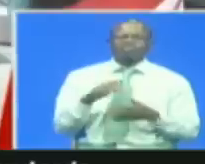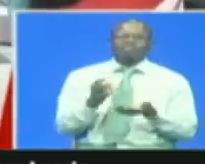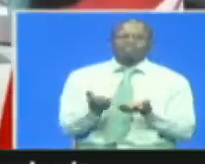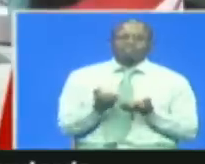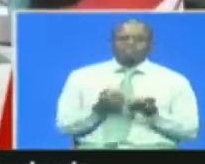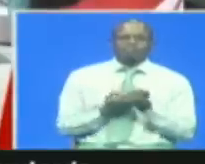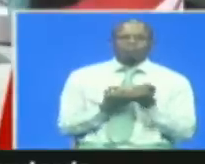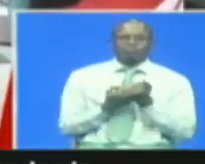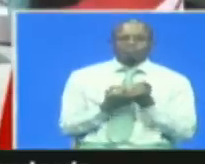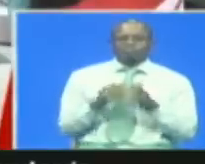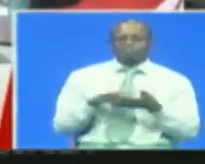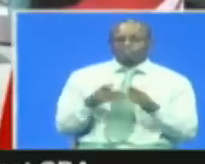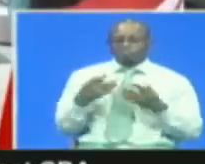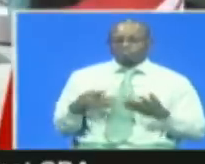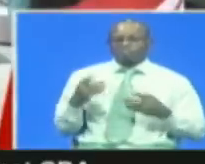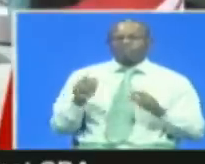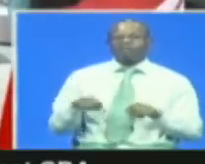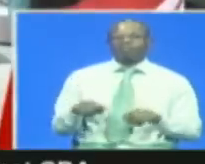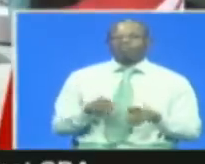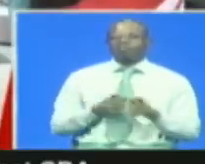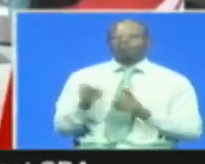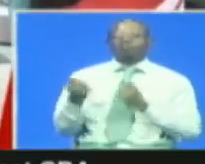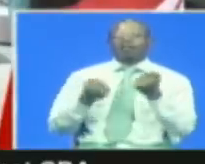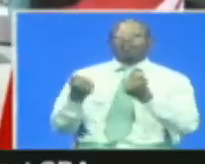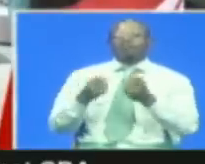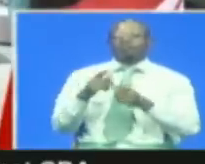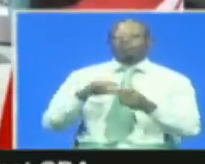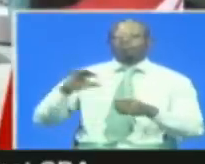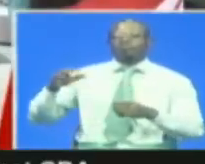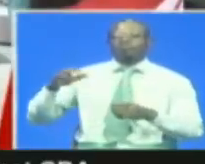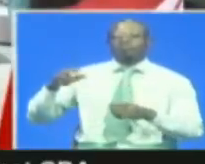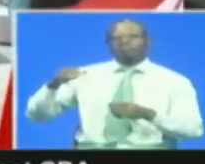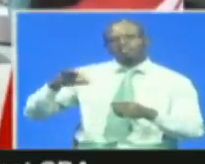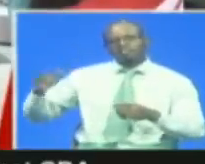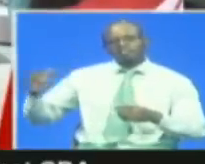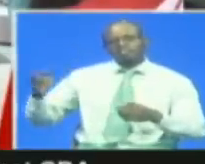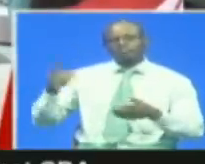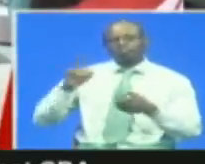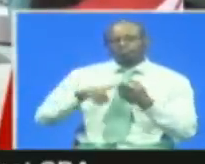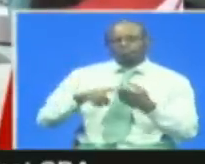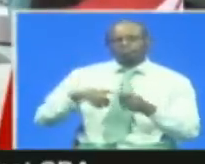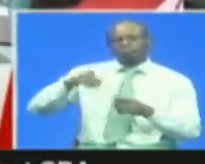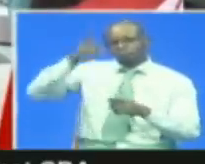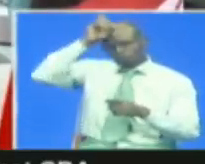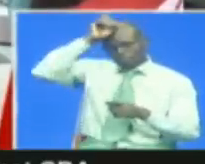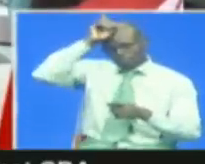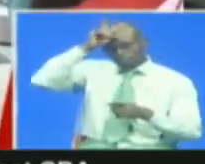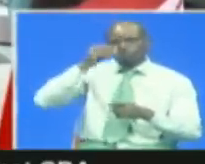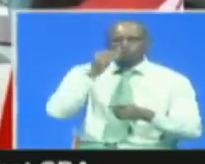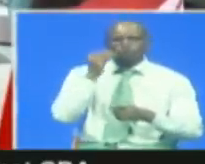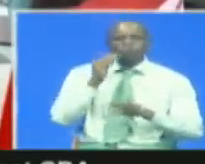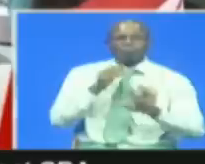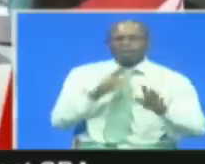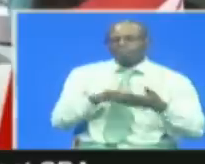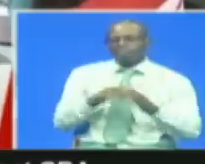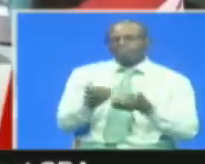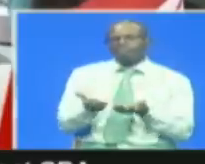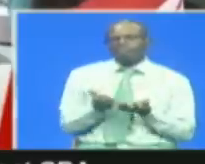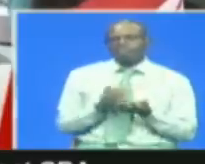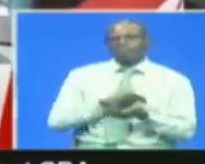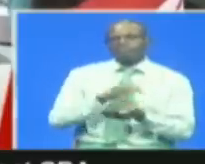support. People can now drive from cities to their rural homes, and that needs funding both